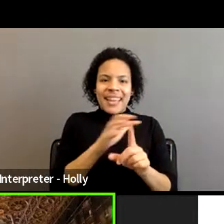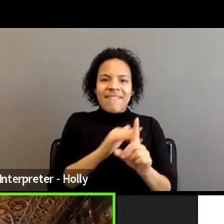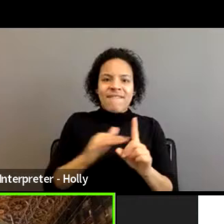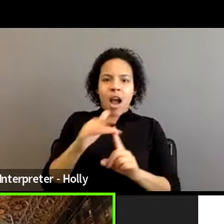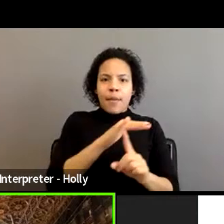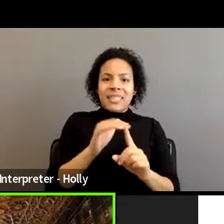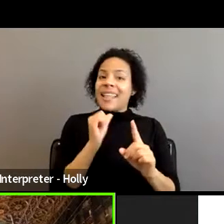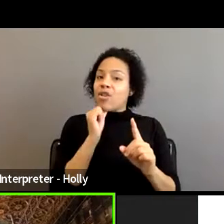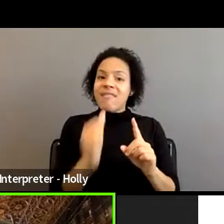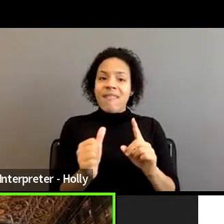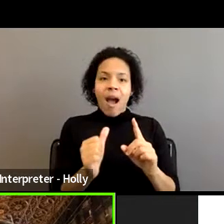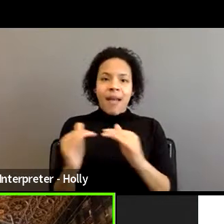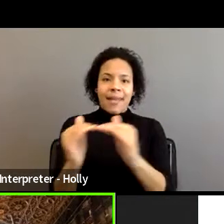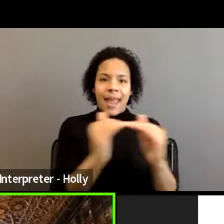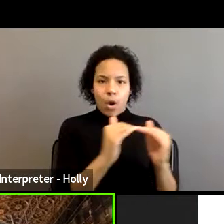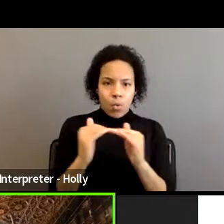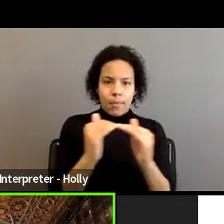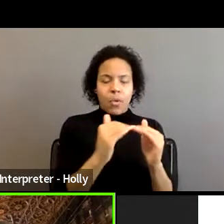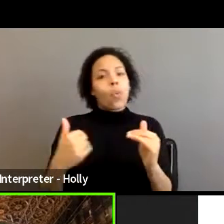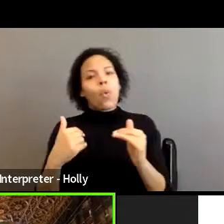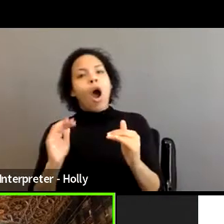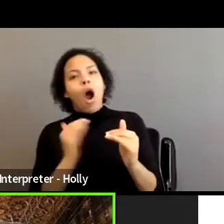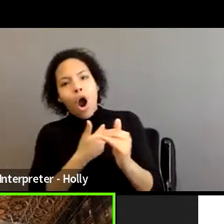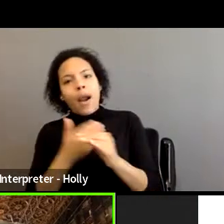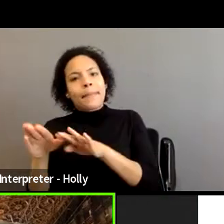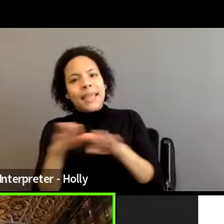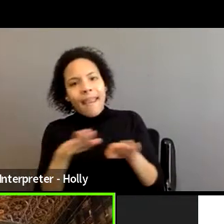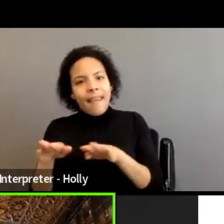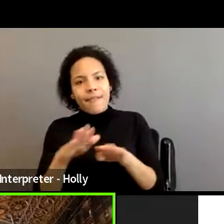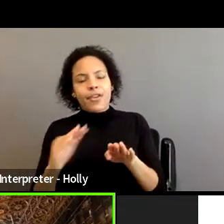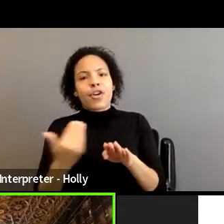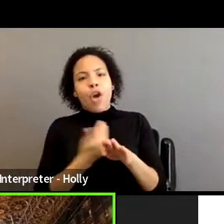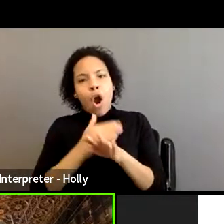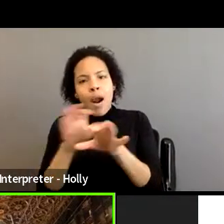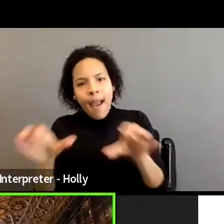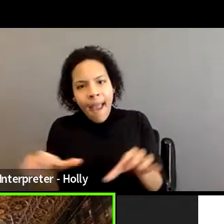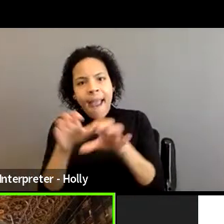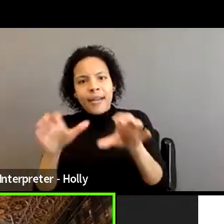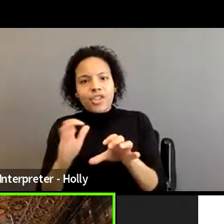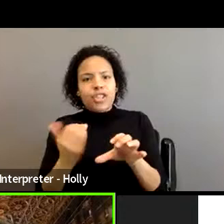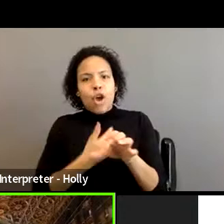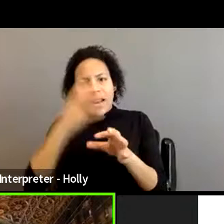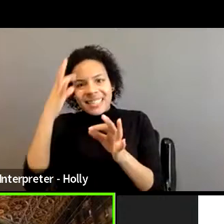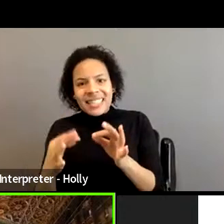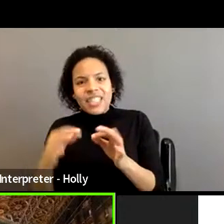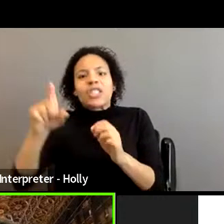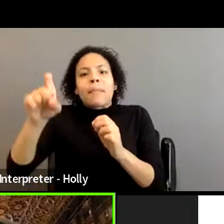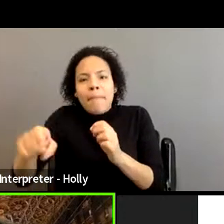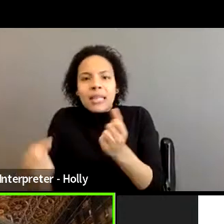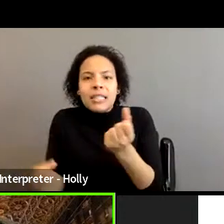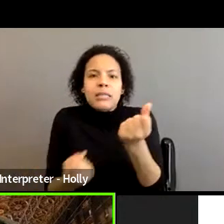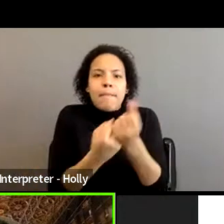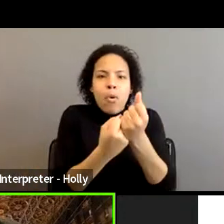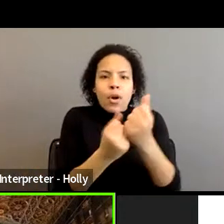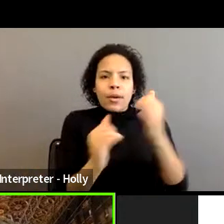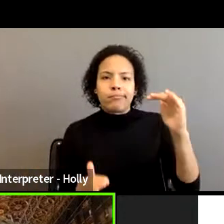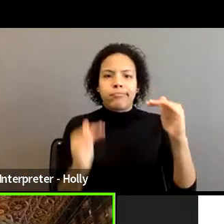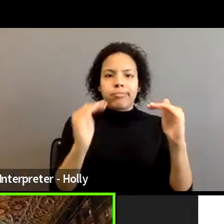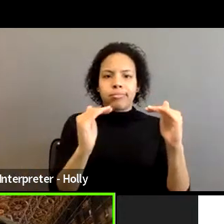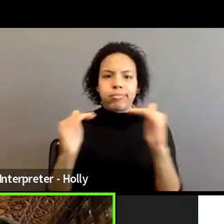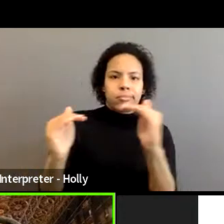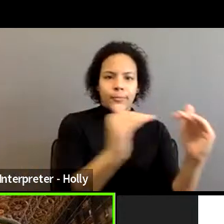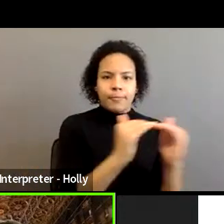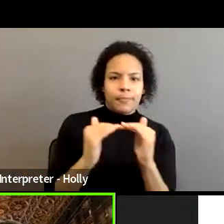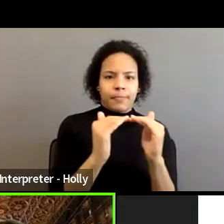So any and all of us in positions of power, in decision-making roles, and certainly our student